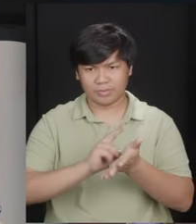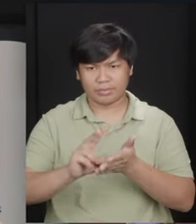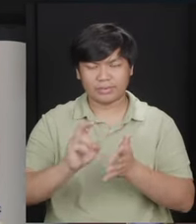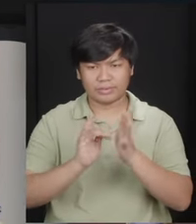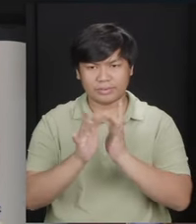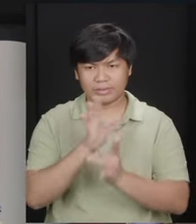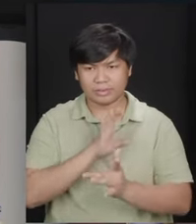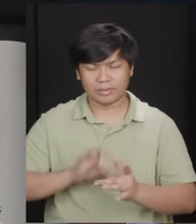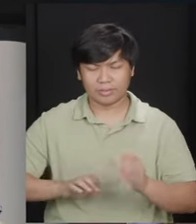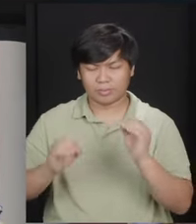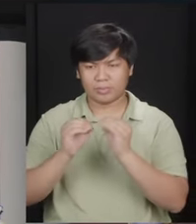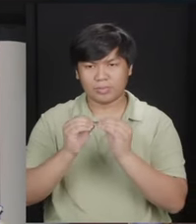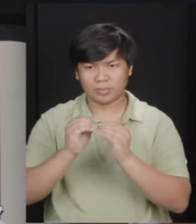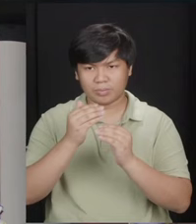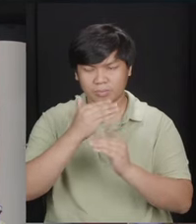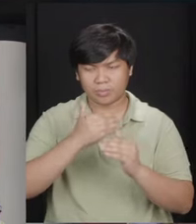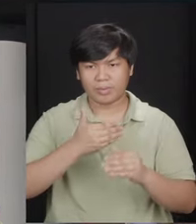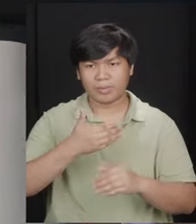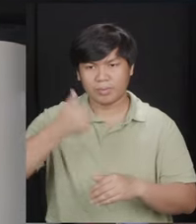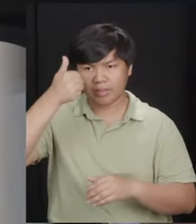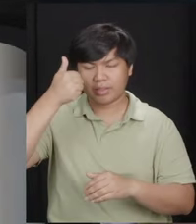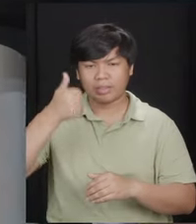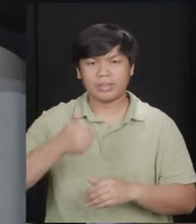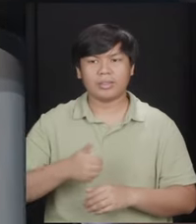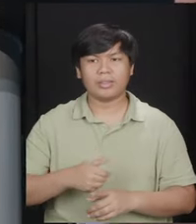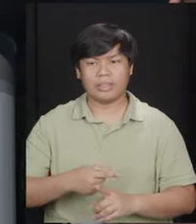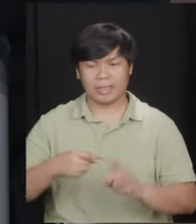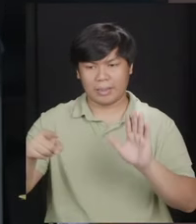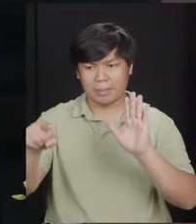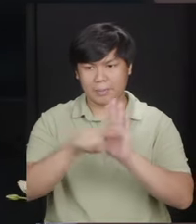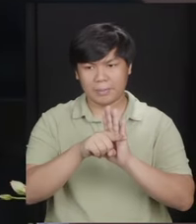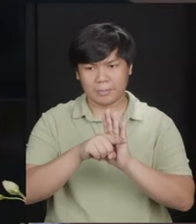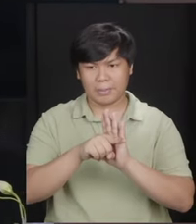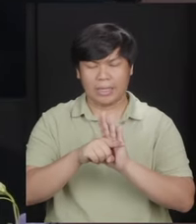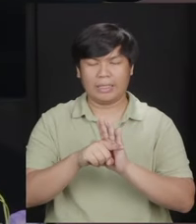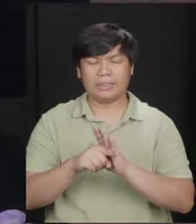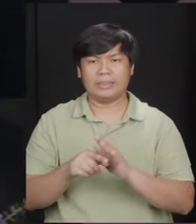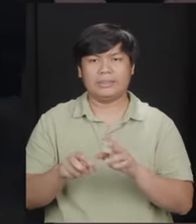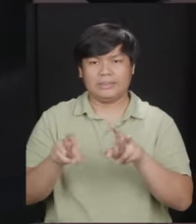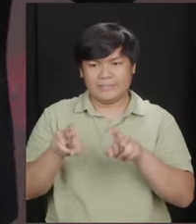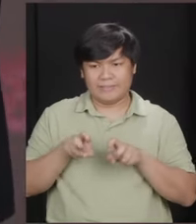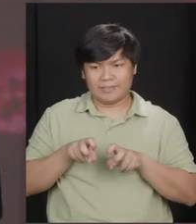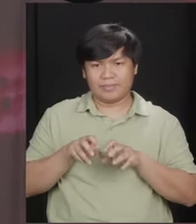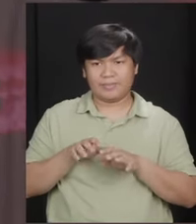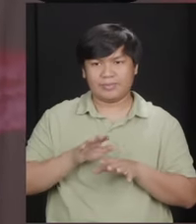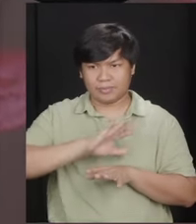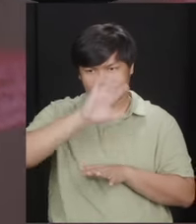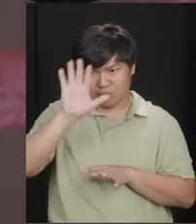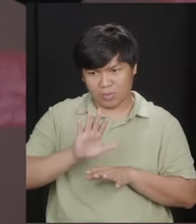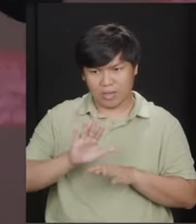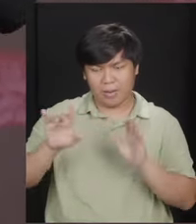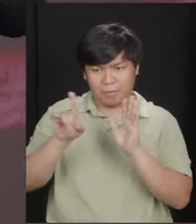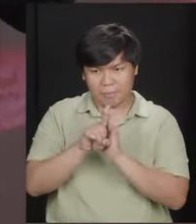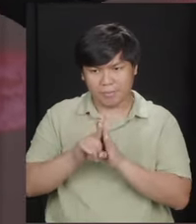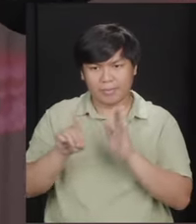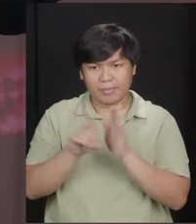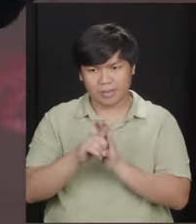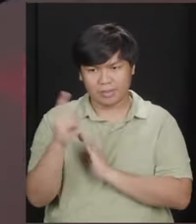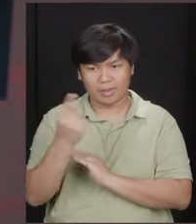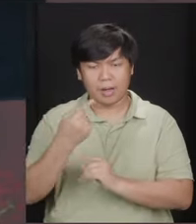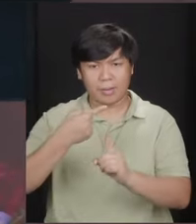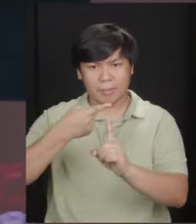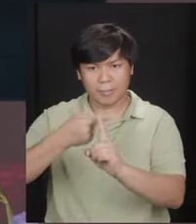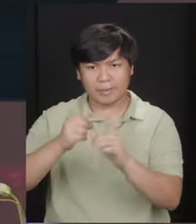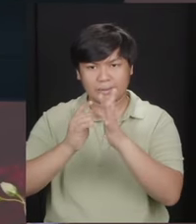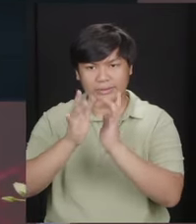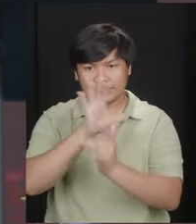far superior because the negative form is prohibitive. It simply tells you do not. The positive version